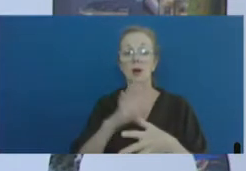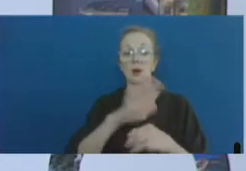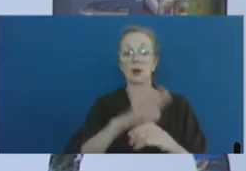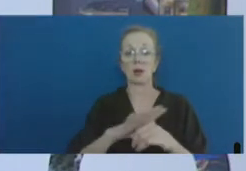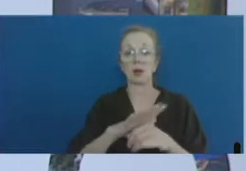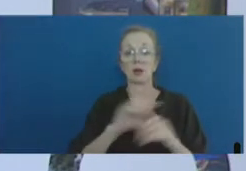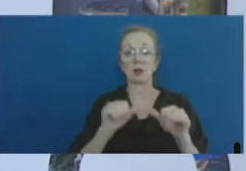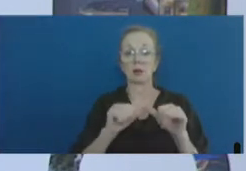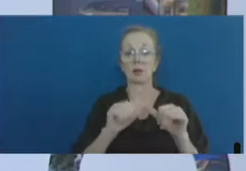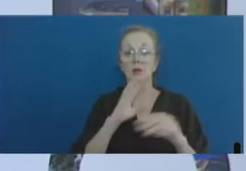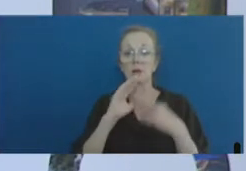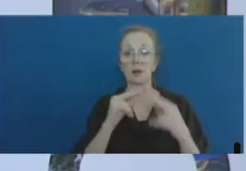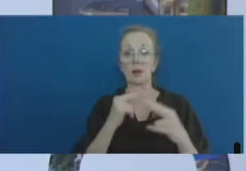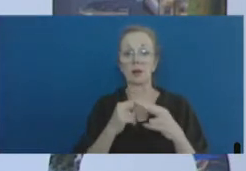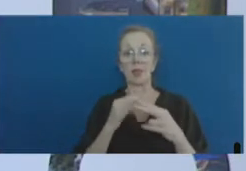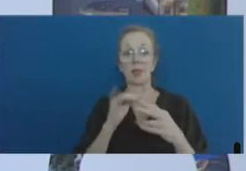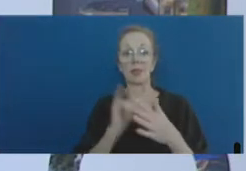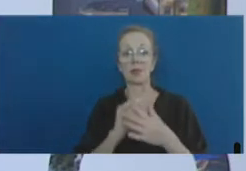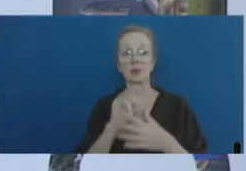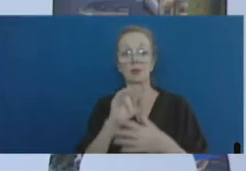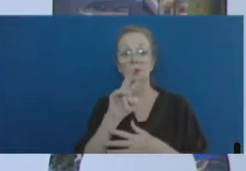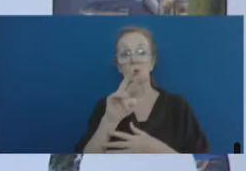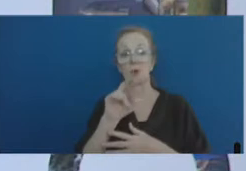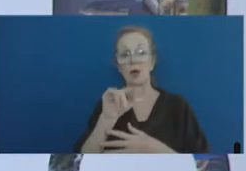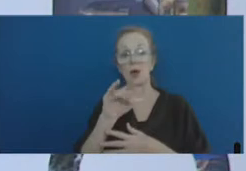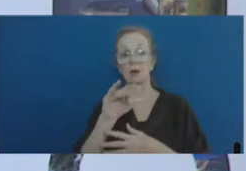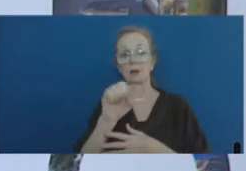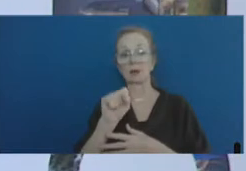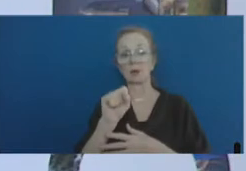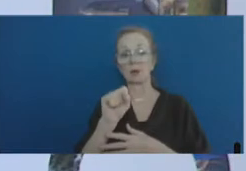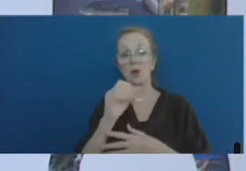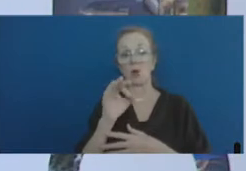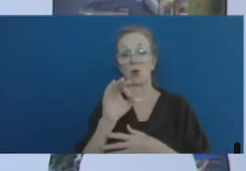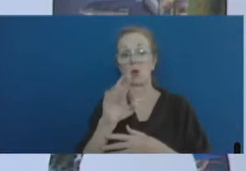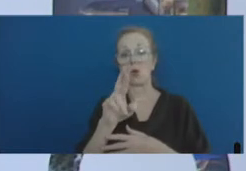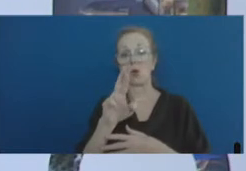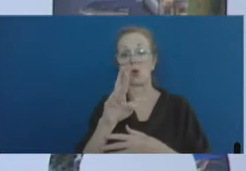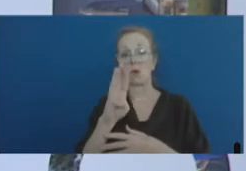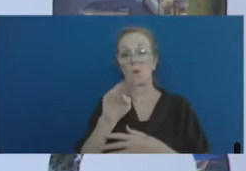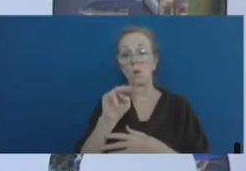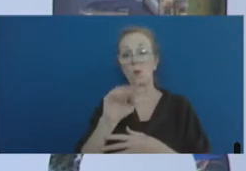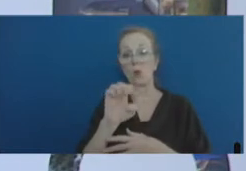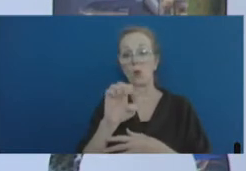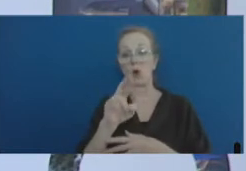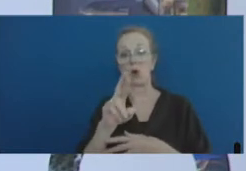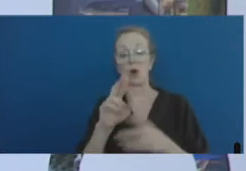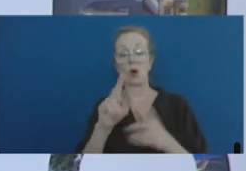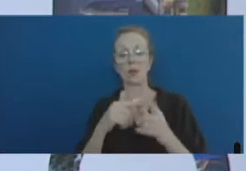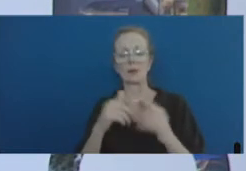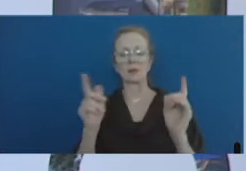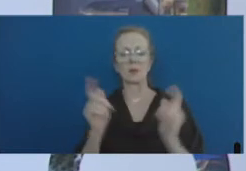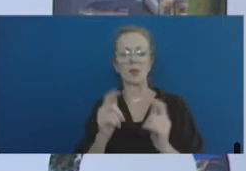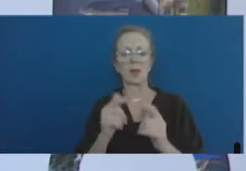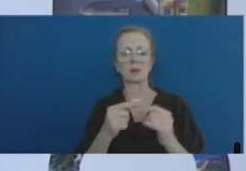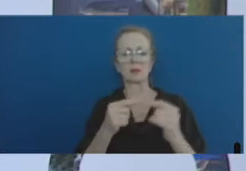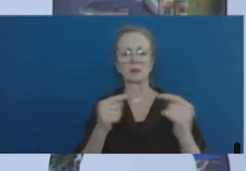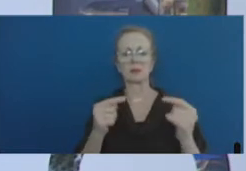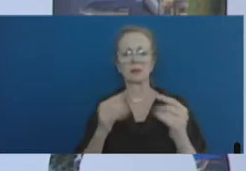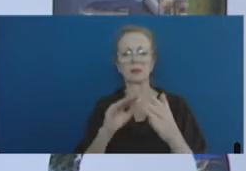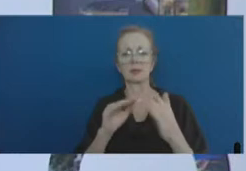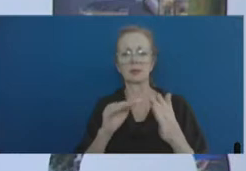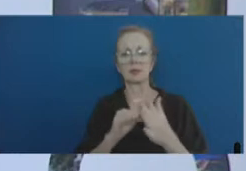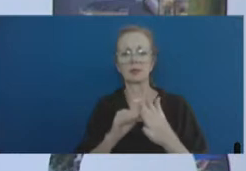talk about. That would be 2 acres or more, because I think those are probably smaller projects adjacent to centers or adjacent